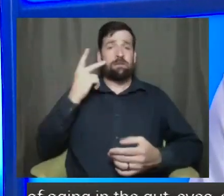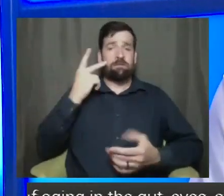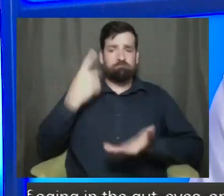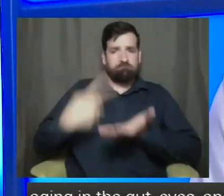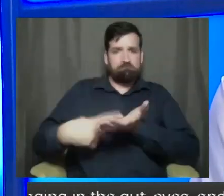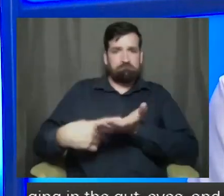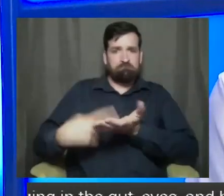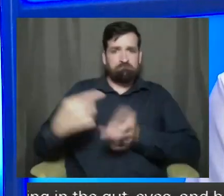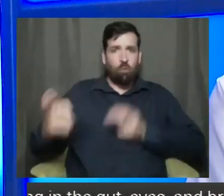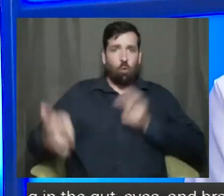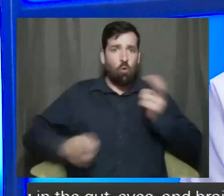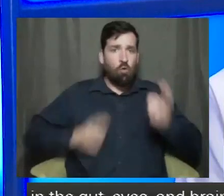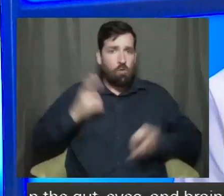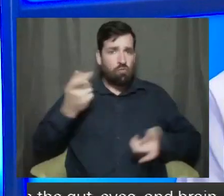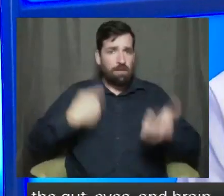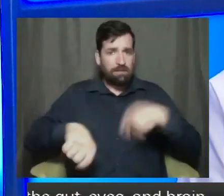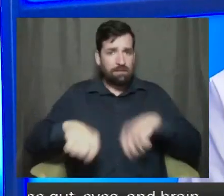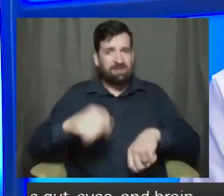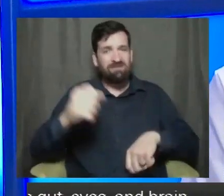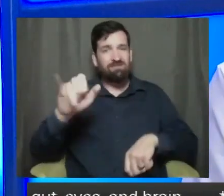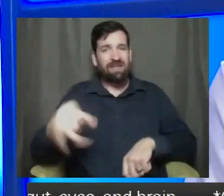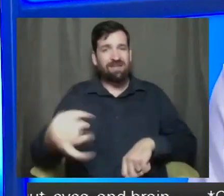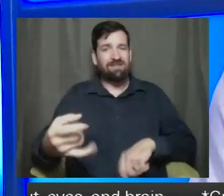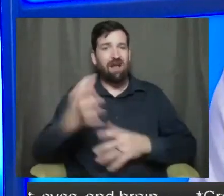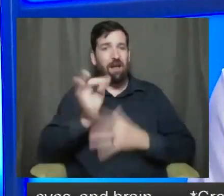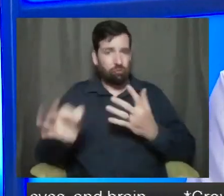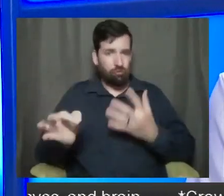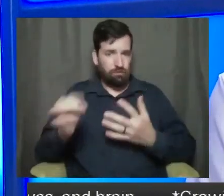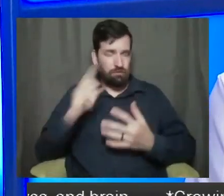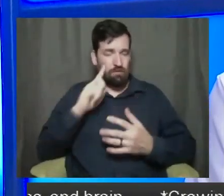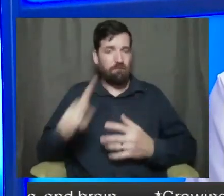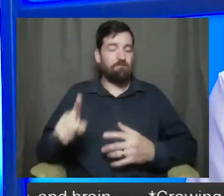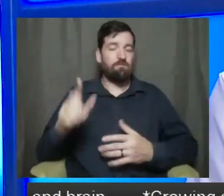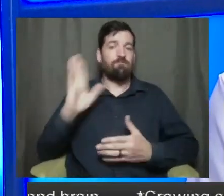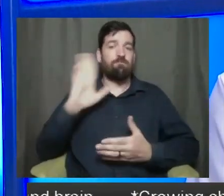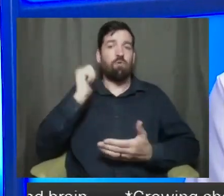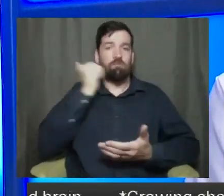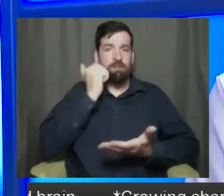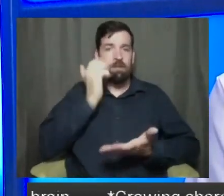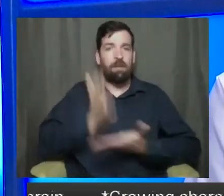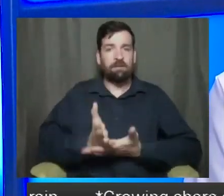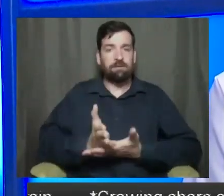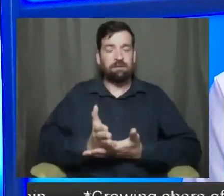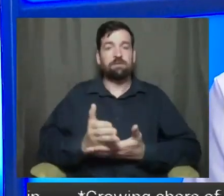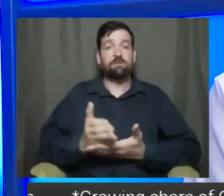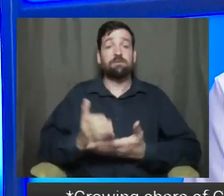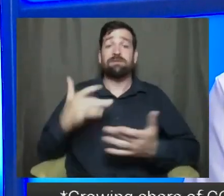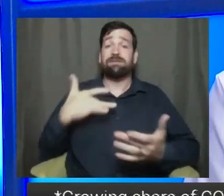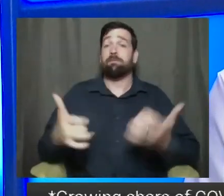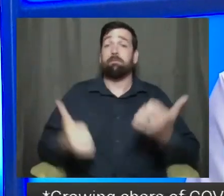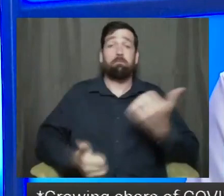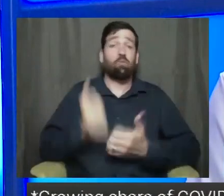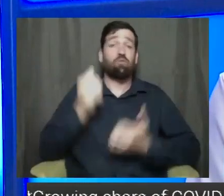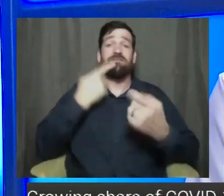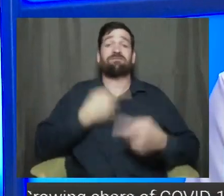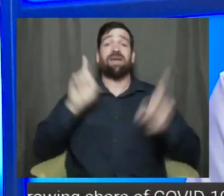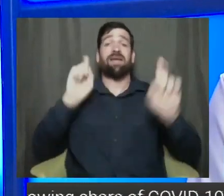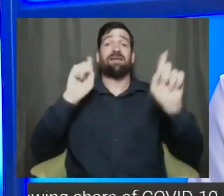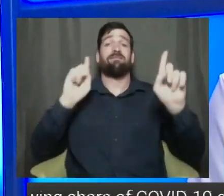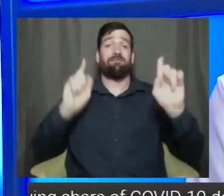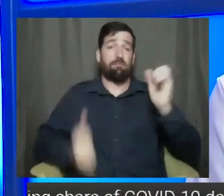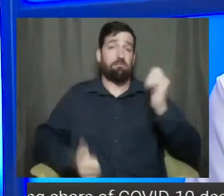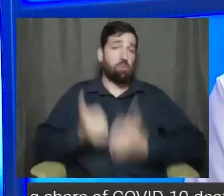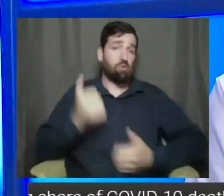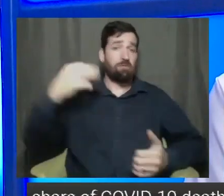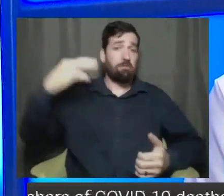an option for treatment of menopausal symptoms. Usually we think about that being most effective and most useful in the